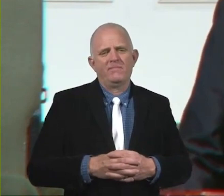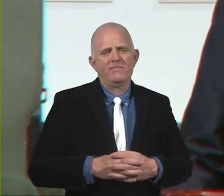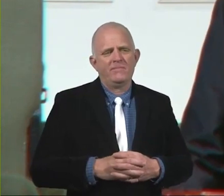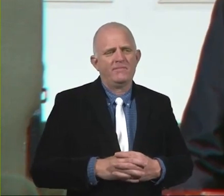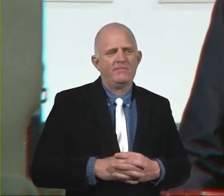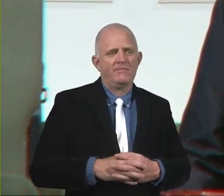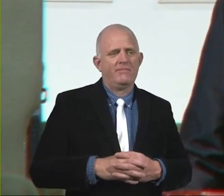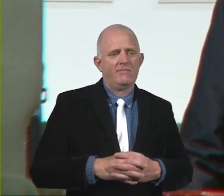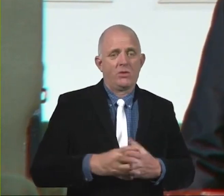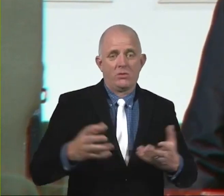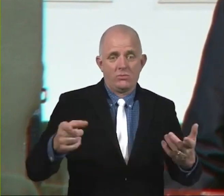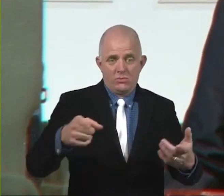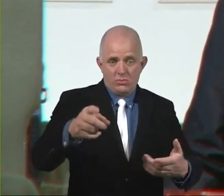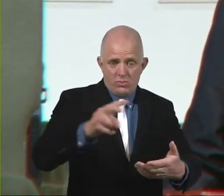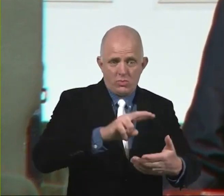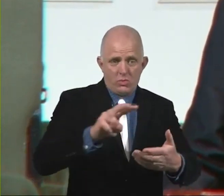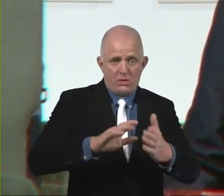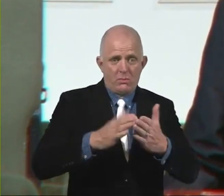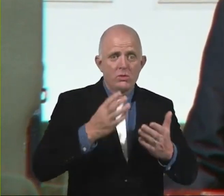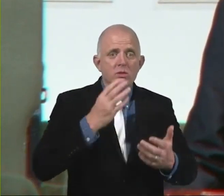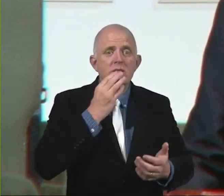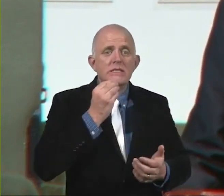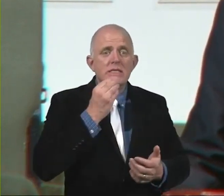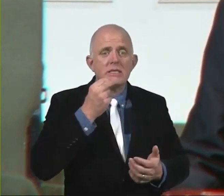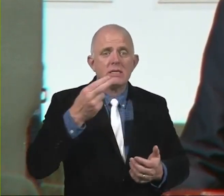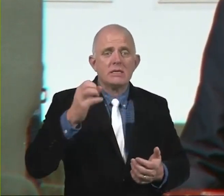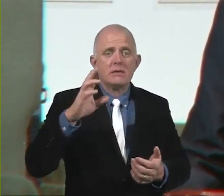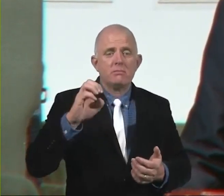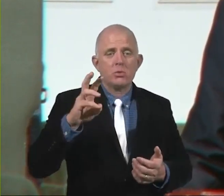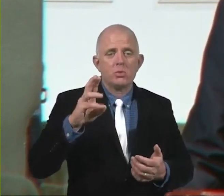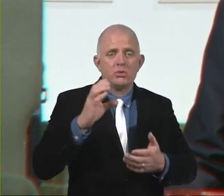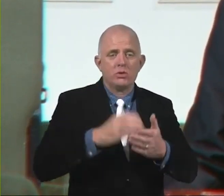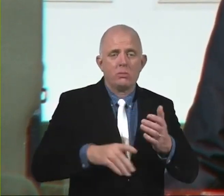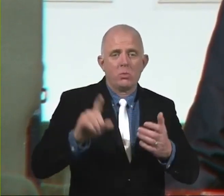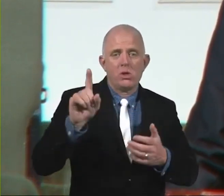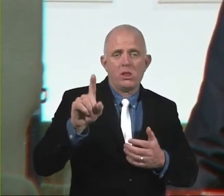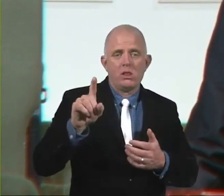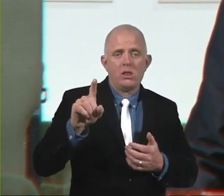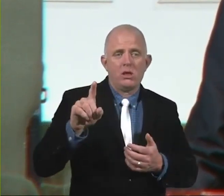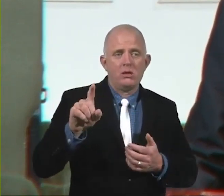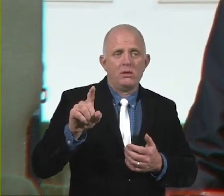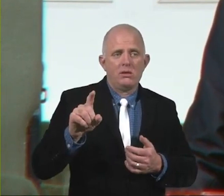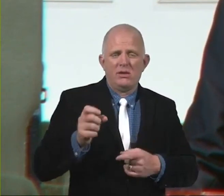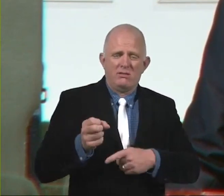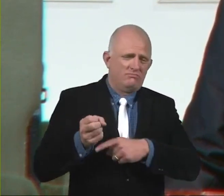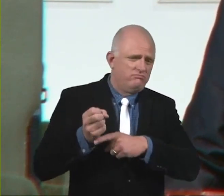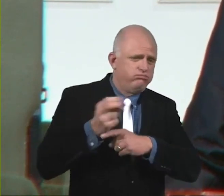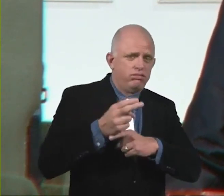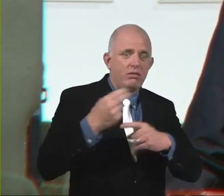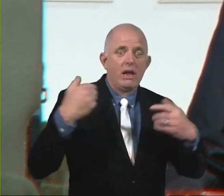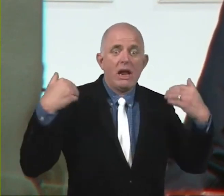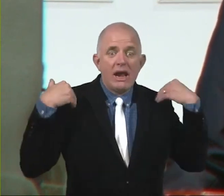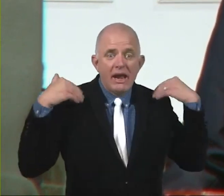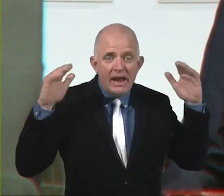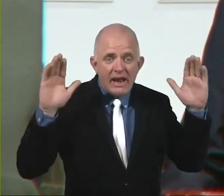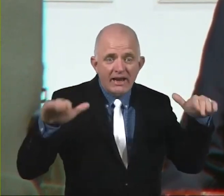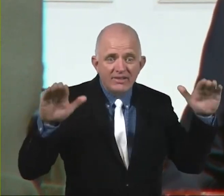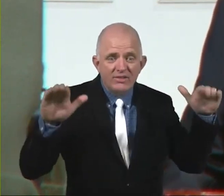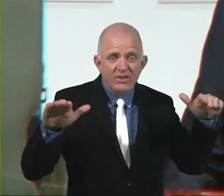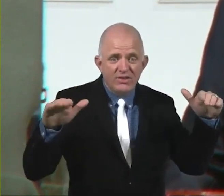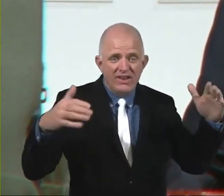Read the book of Hebrews, chapter 1, better than angels. Chapter 3, better than Moses.